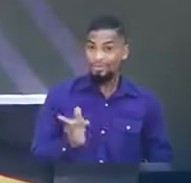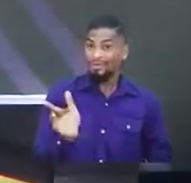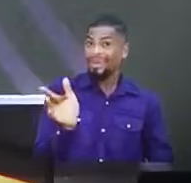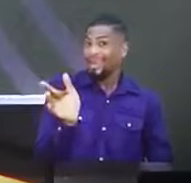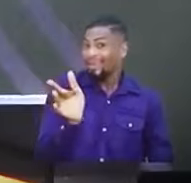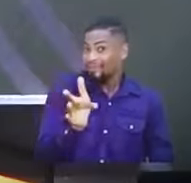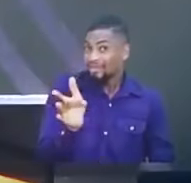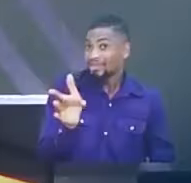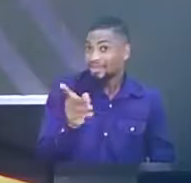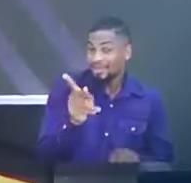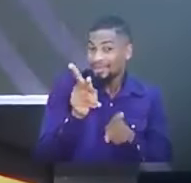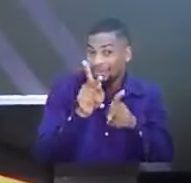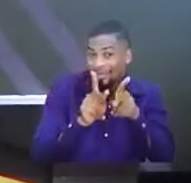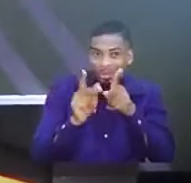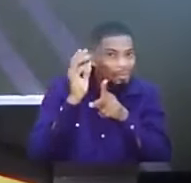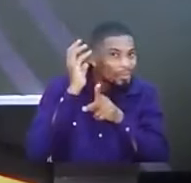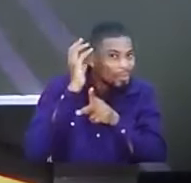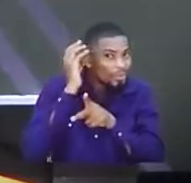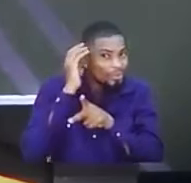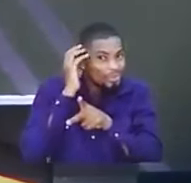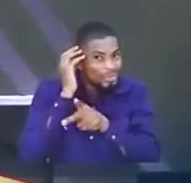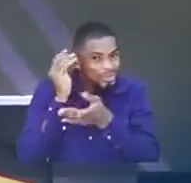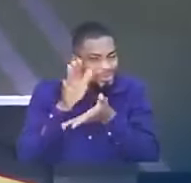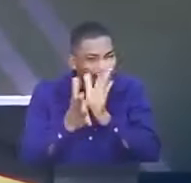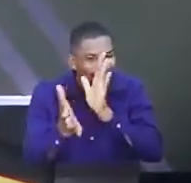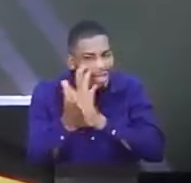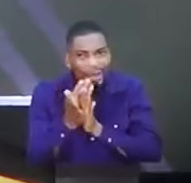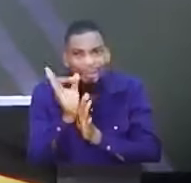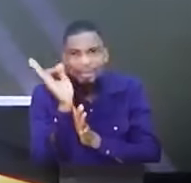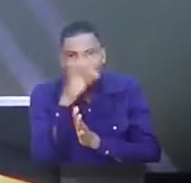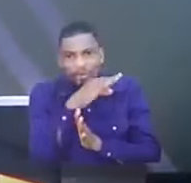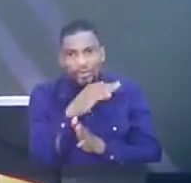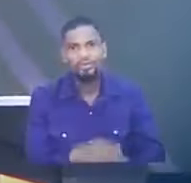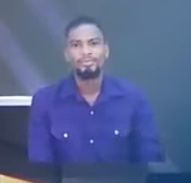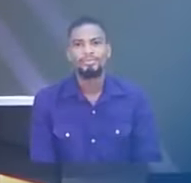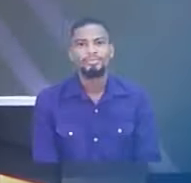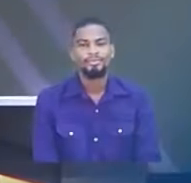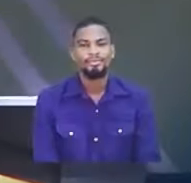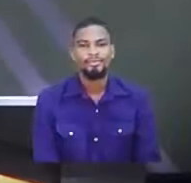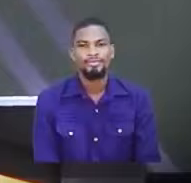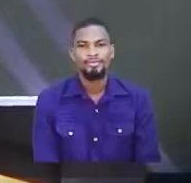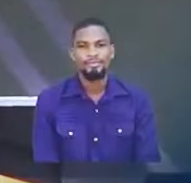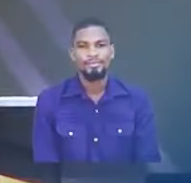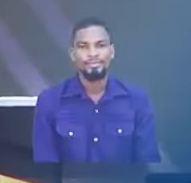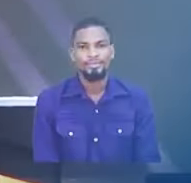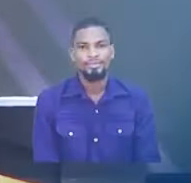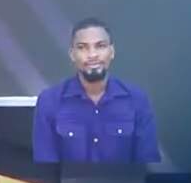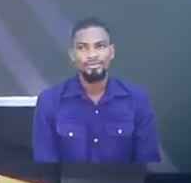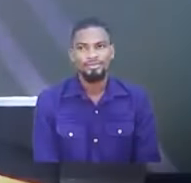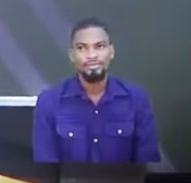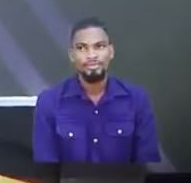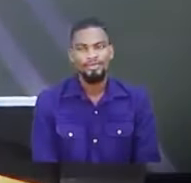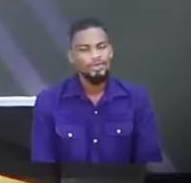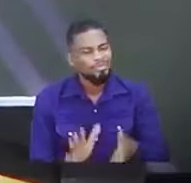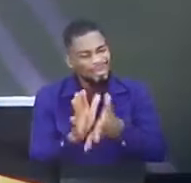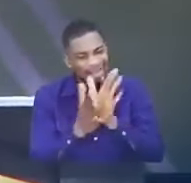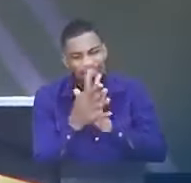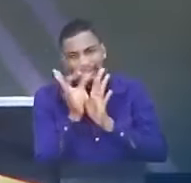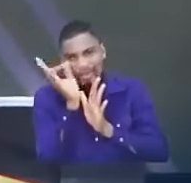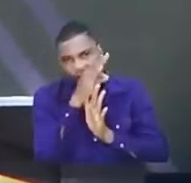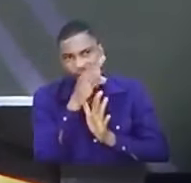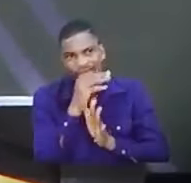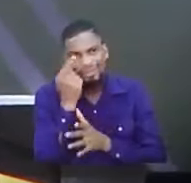You will lose it. You'll be a fool. By just a single act, you would have been an Ogegenche.